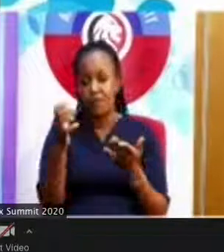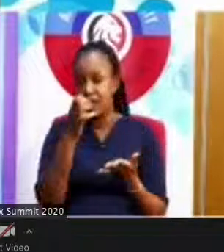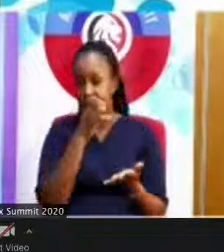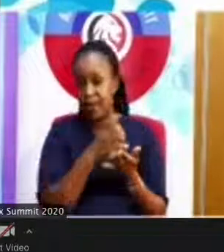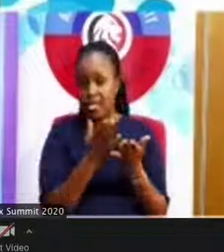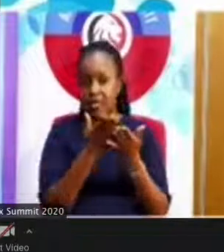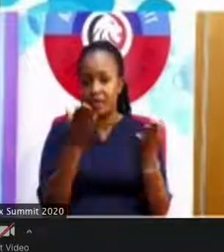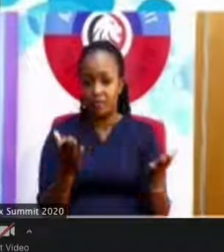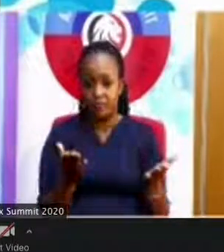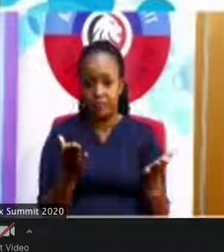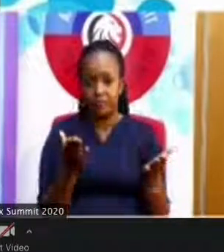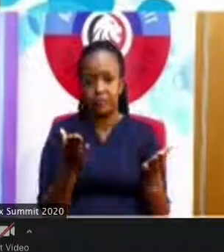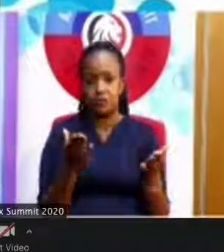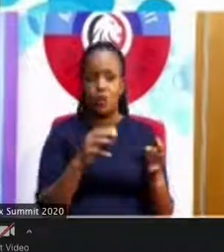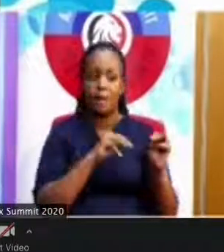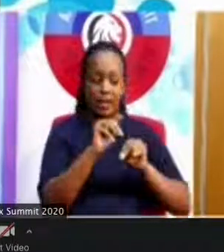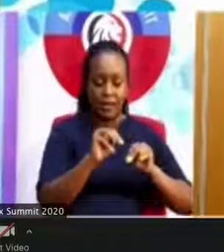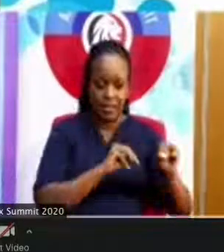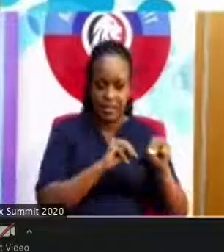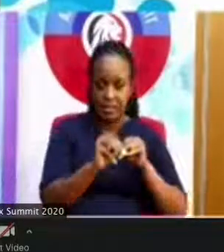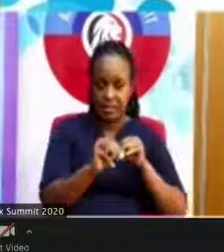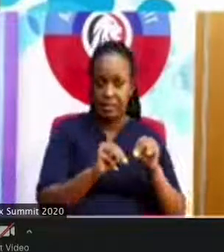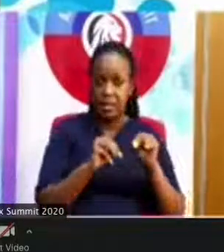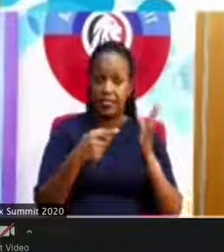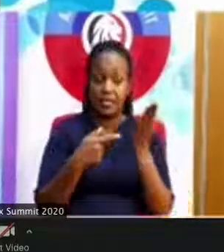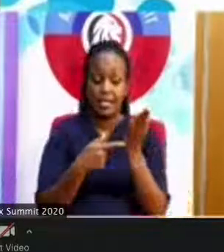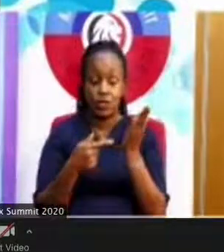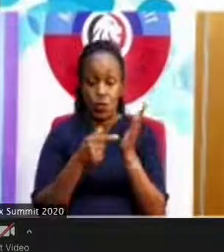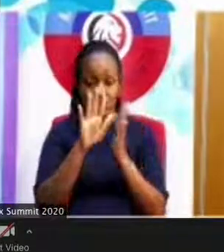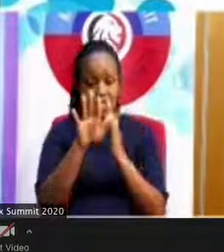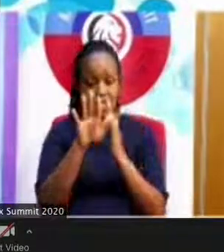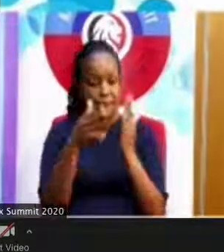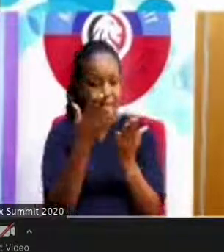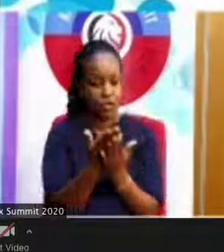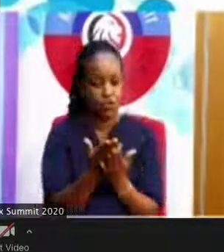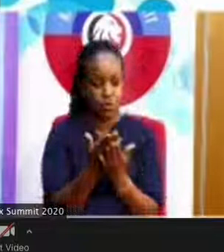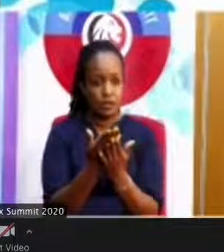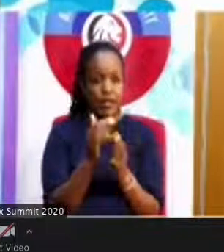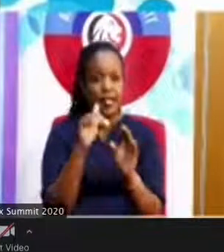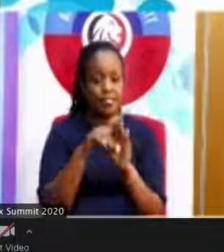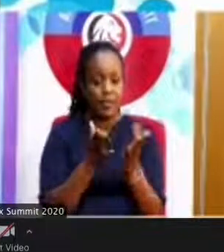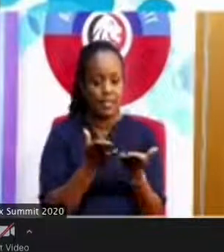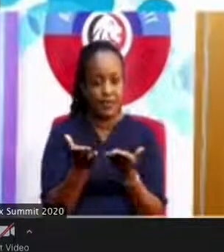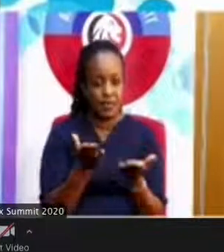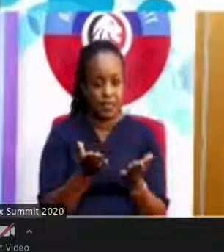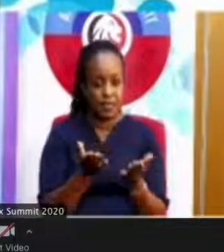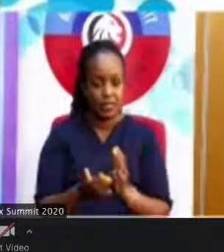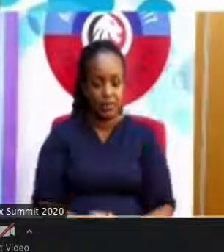man the technology application in the service.